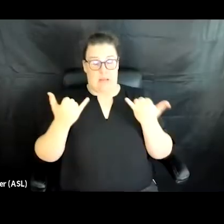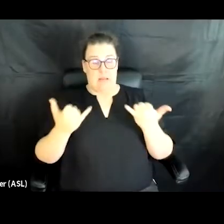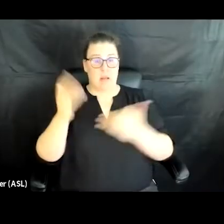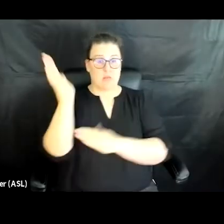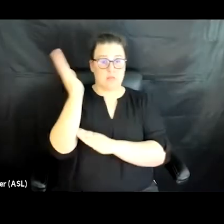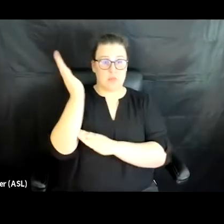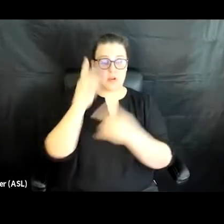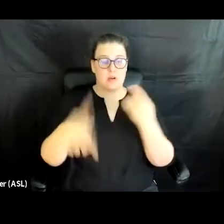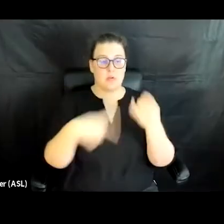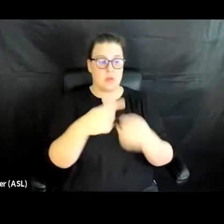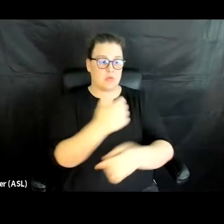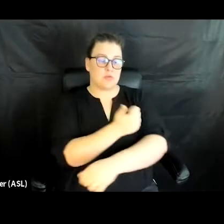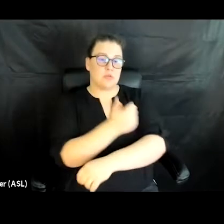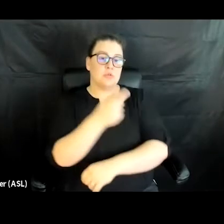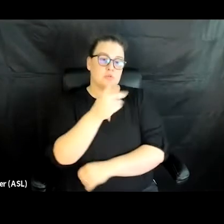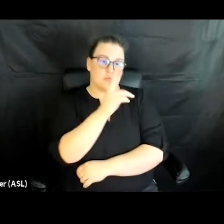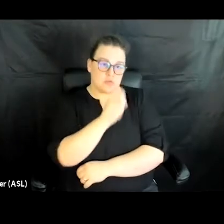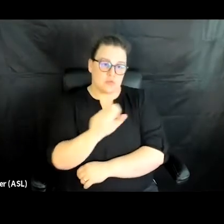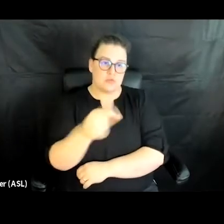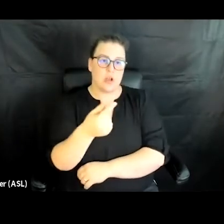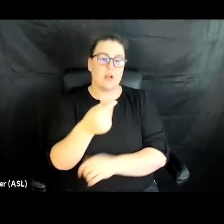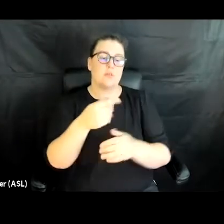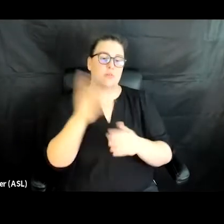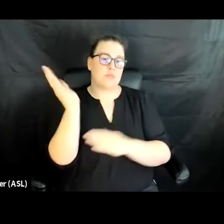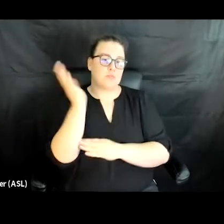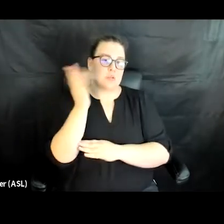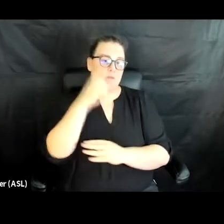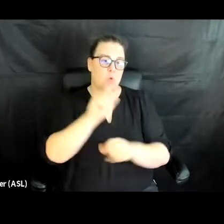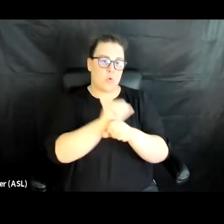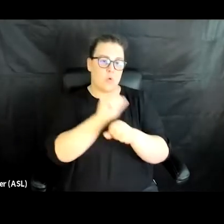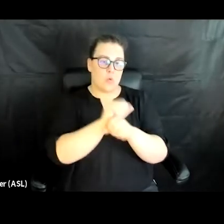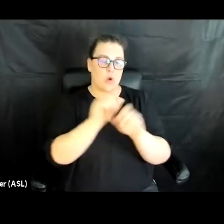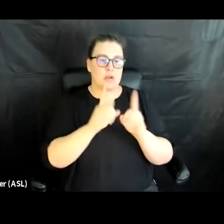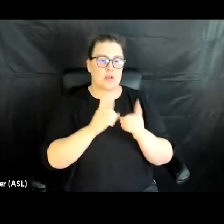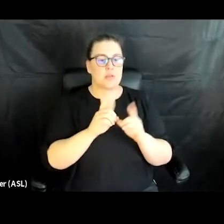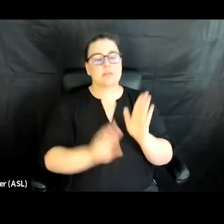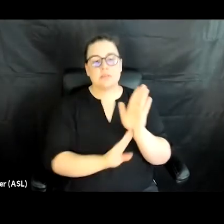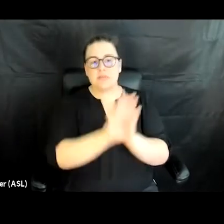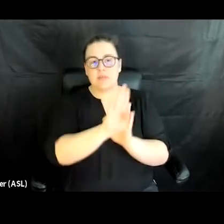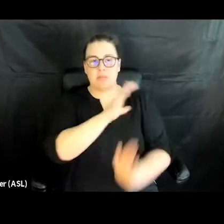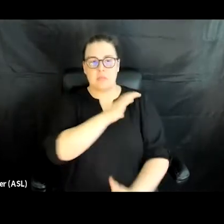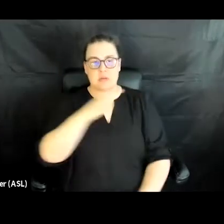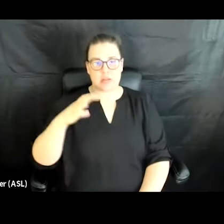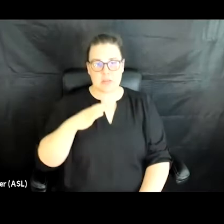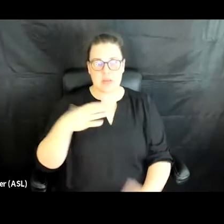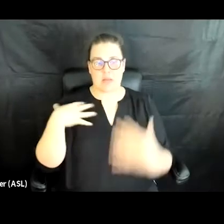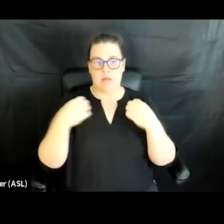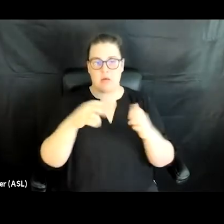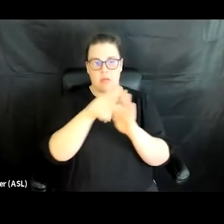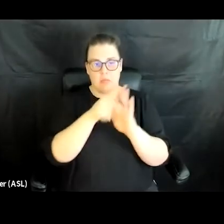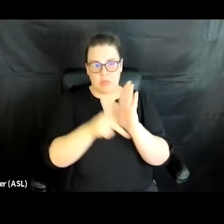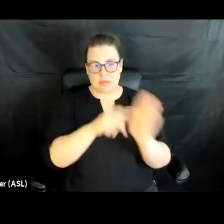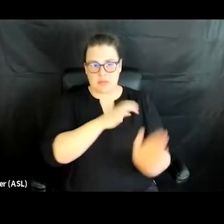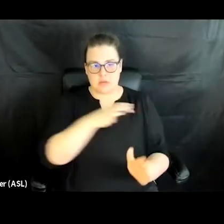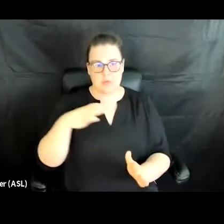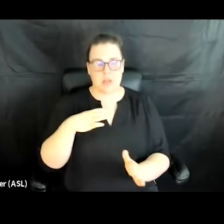presentation of CSG East Education and Workforce Development Committee and the Health Policy Committee, partnering with the State